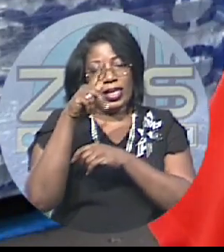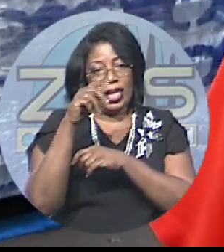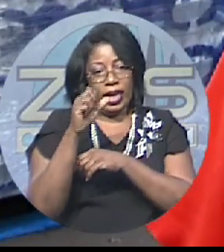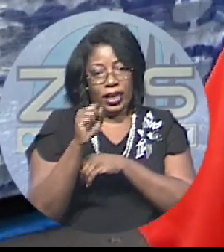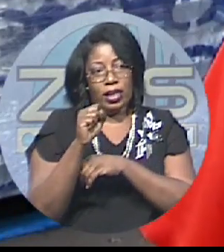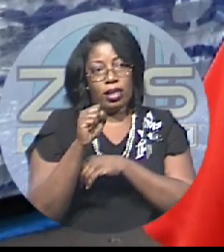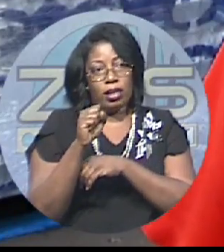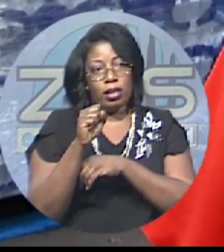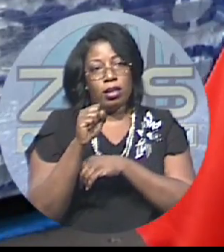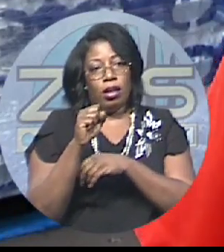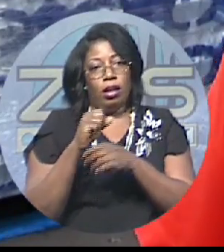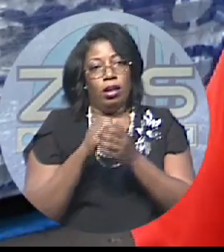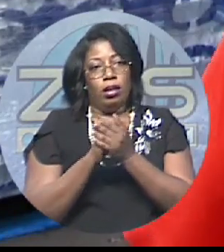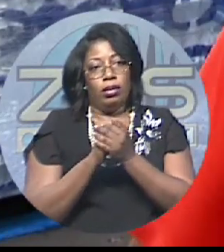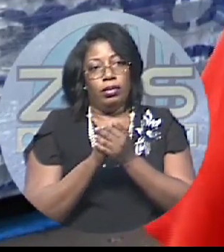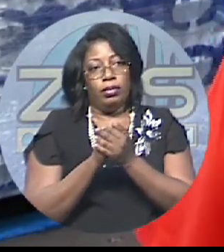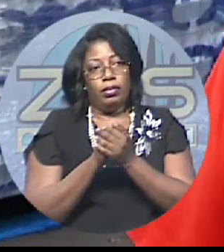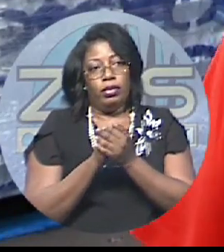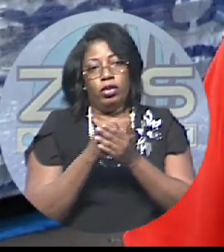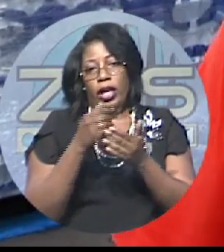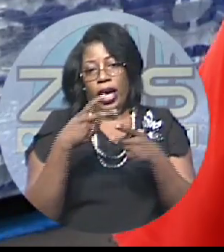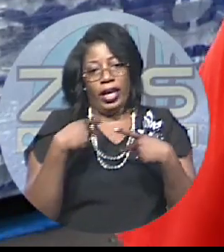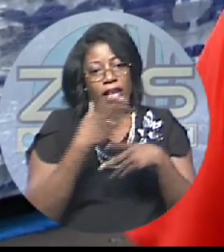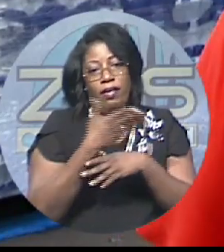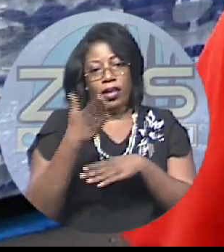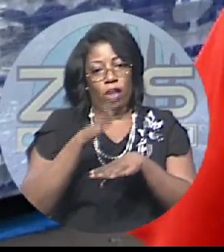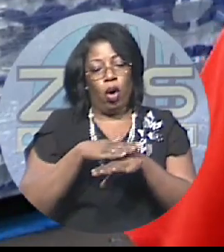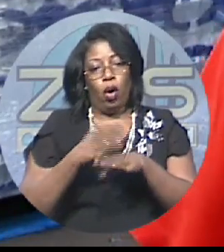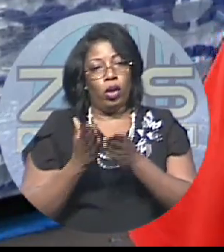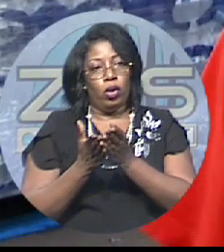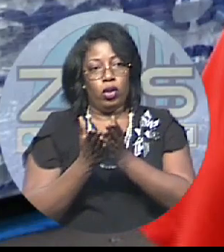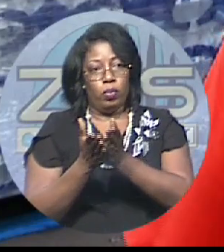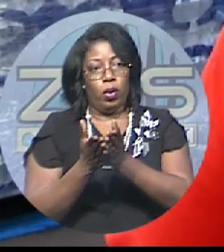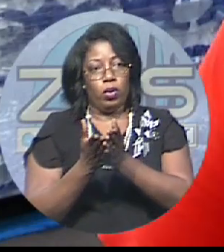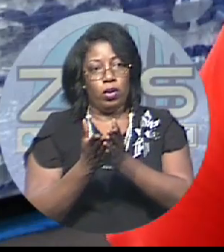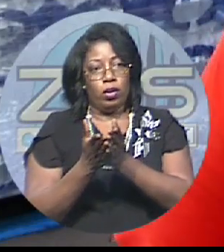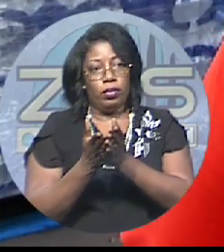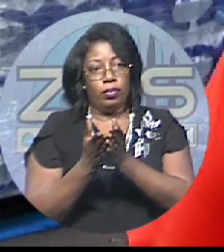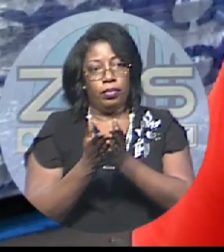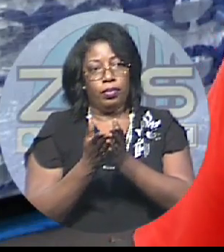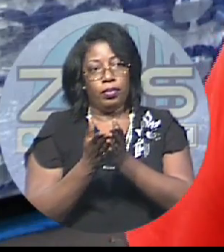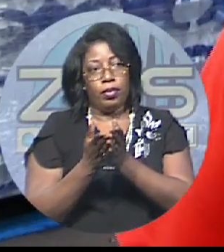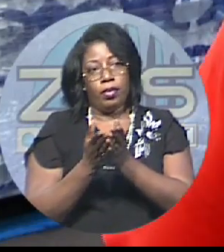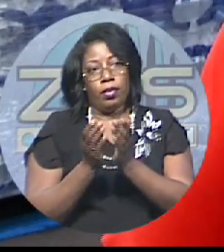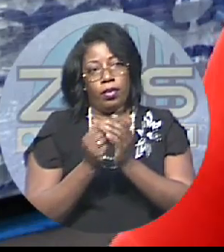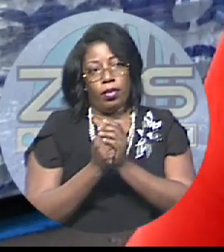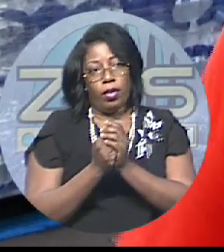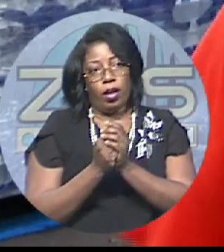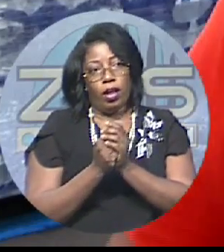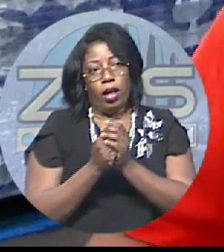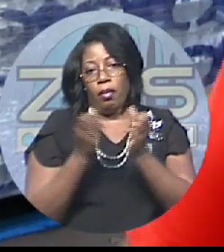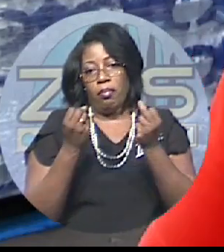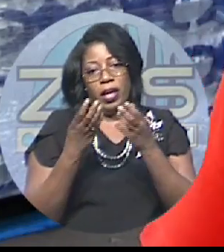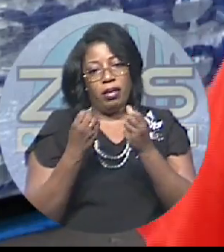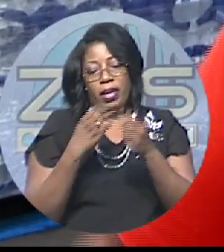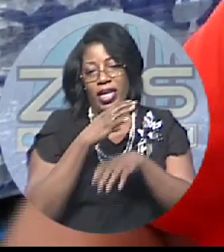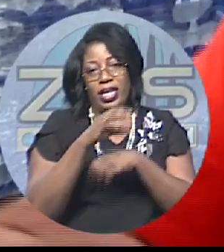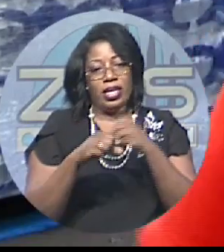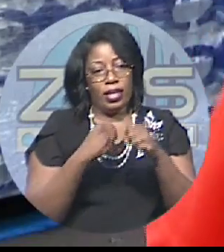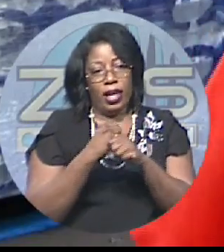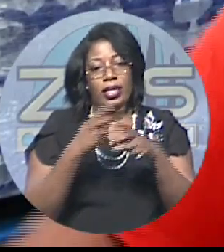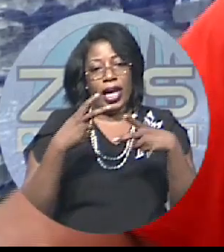you know, the salt and the fresh water, you had everything on those boats, man, everything on those boats. Because, you know, they had those boats for years and they keep on putting